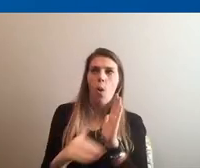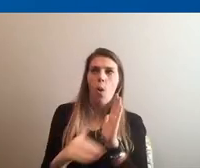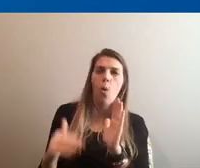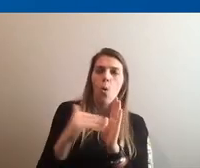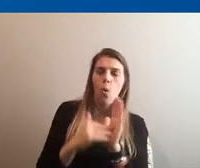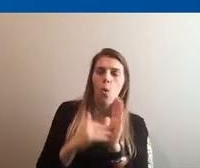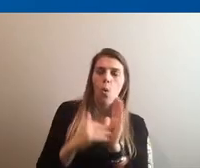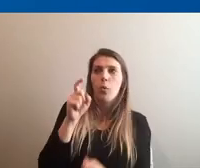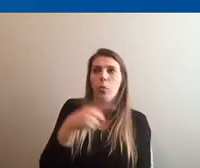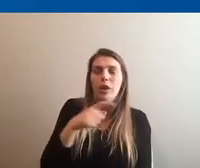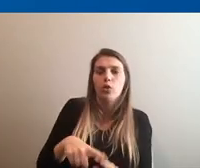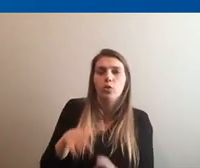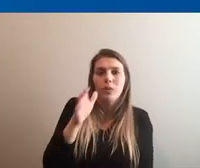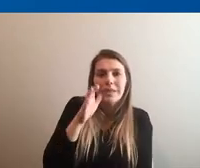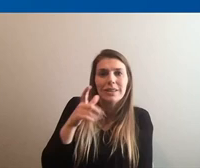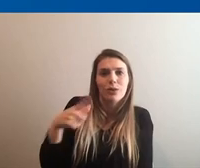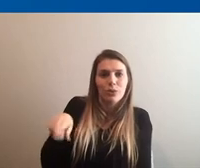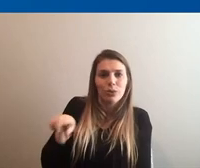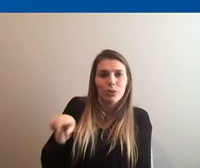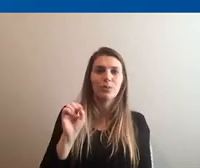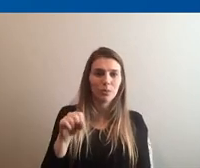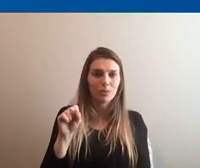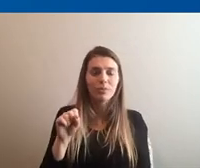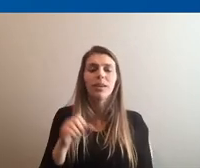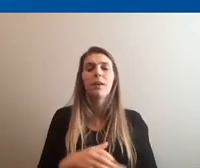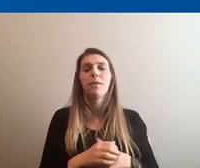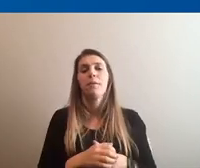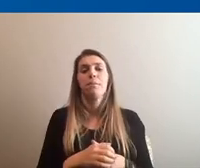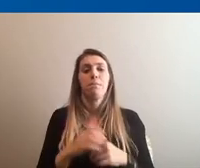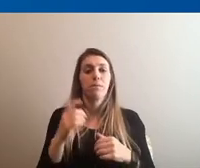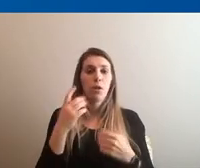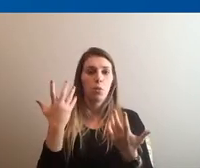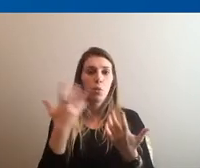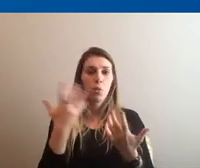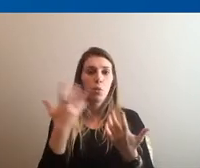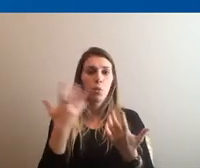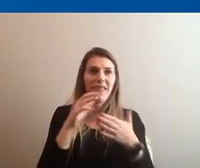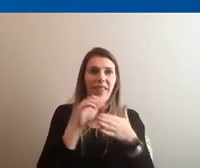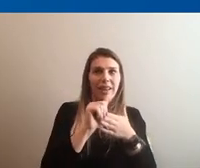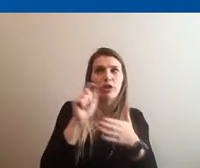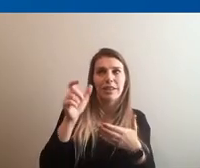heard. Heard by our health professionals, heard by our leaders,